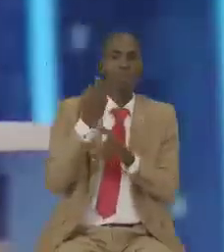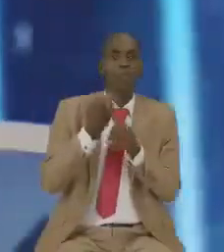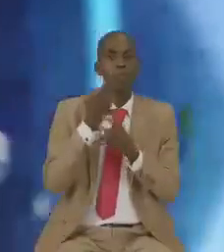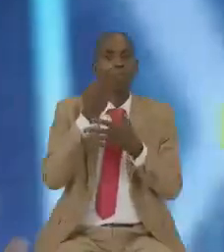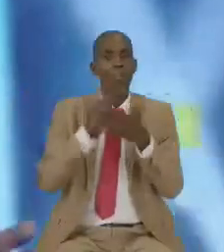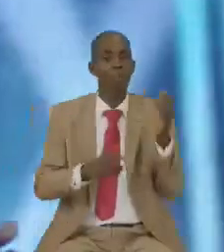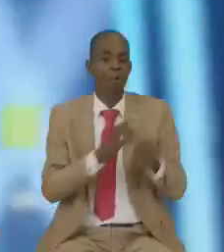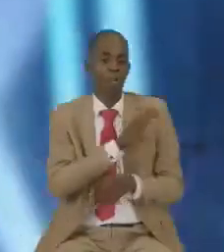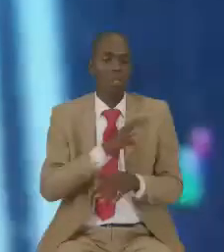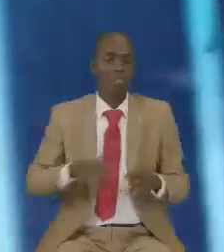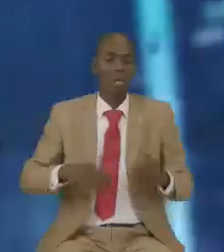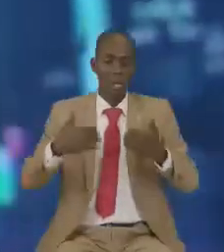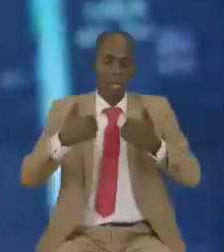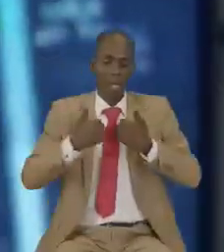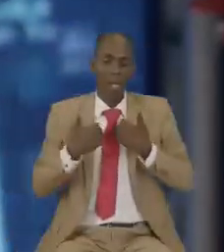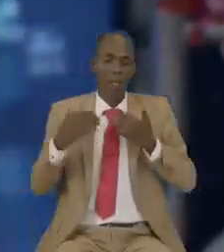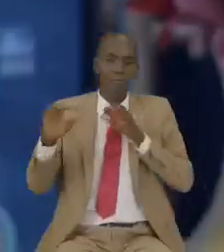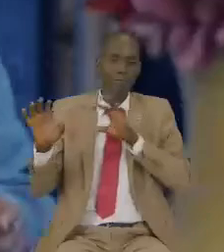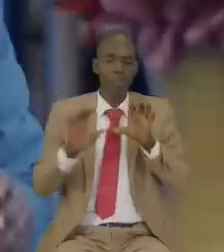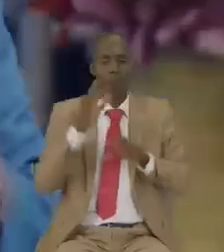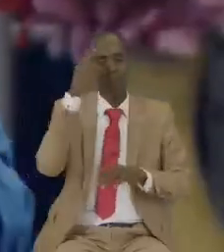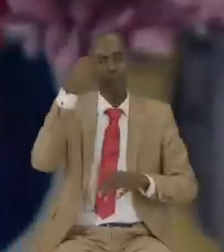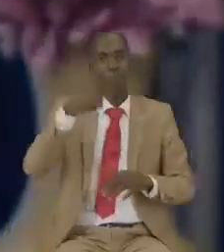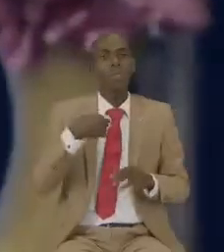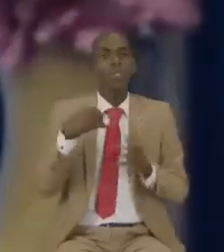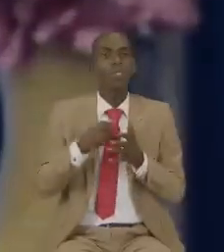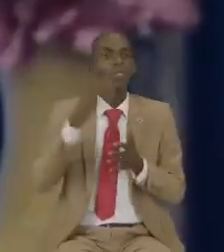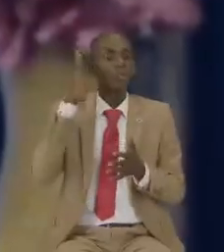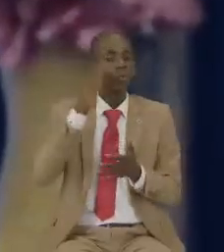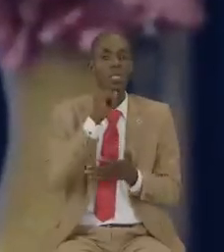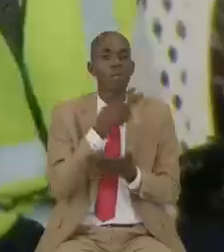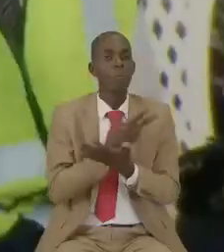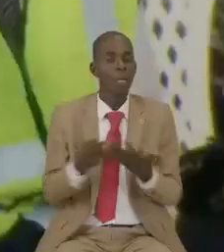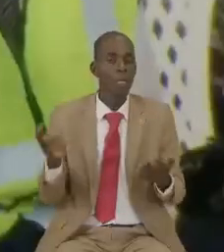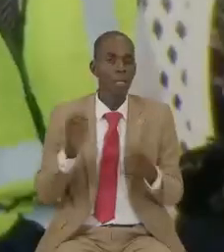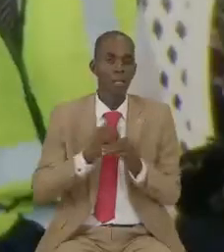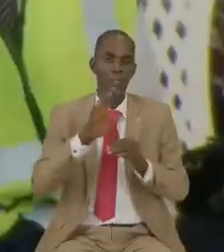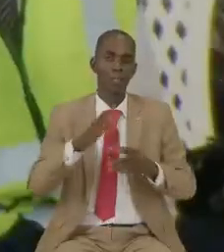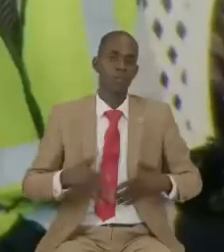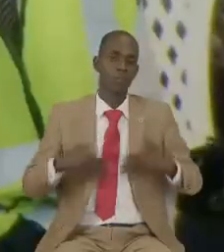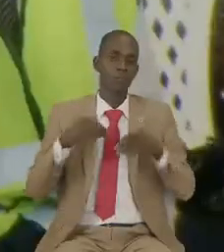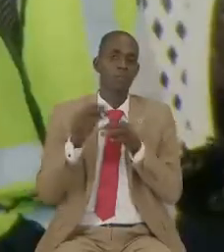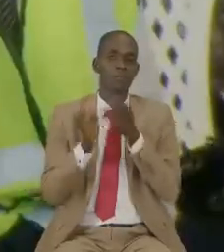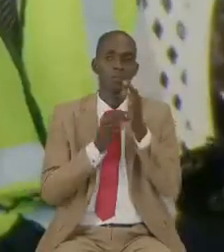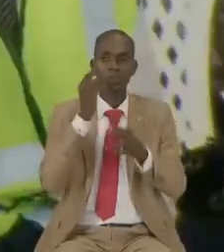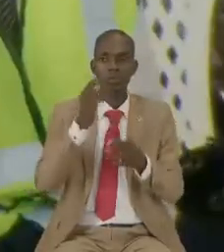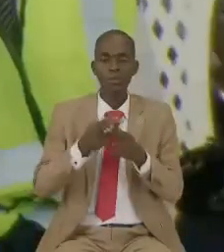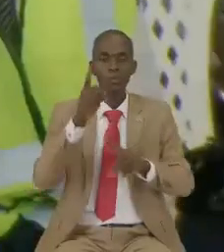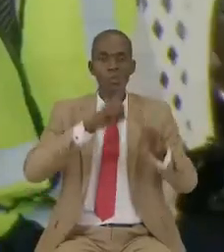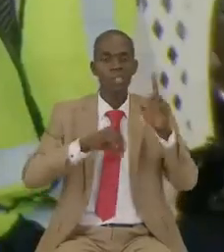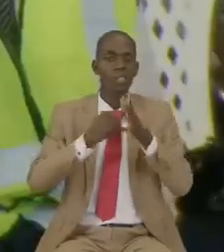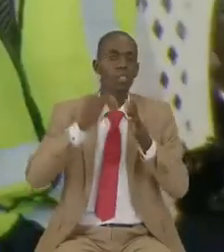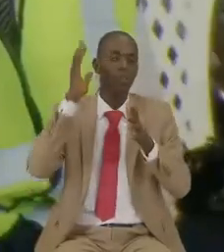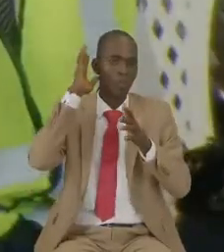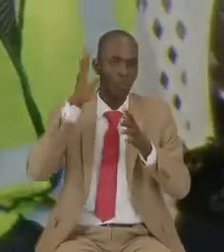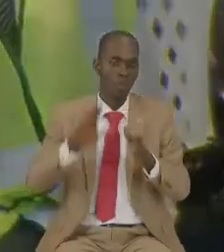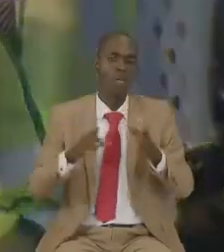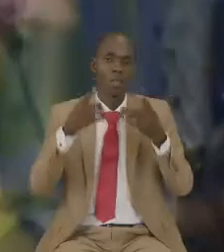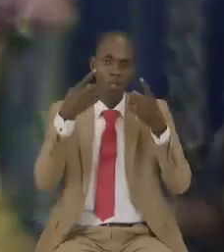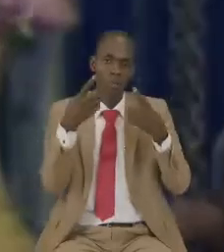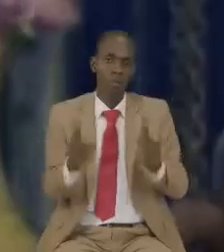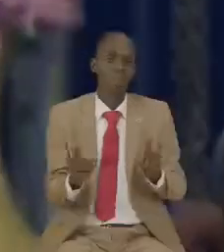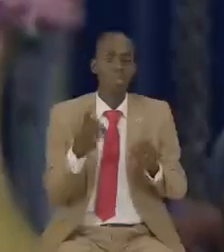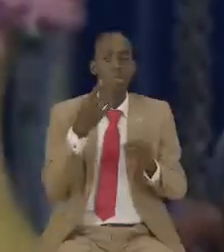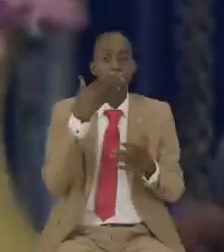done for me. It will not fail in your life. It will come. The goodness